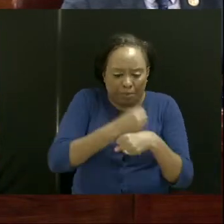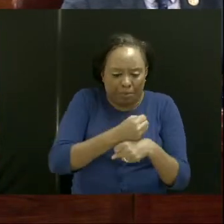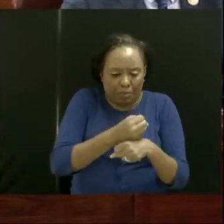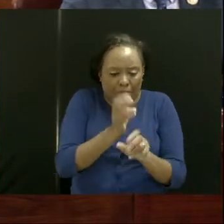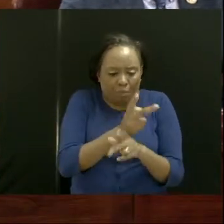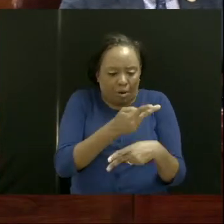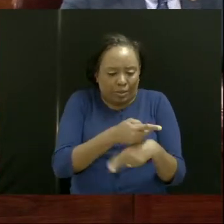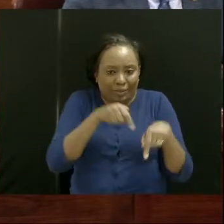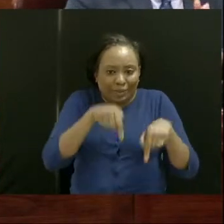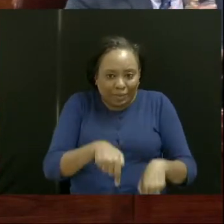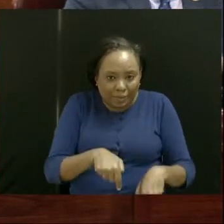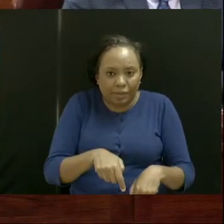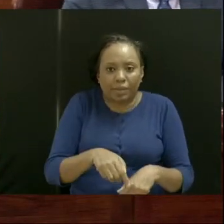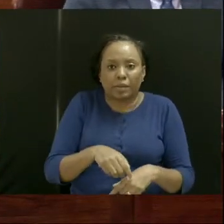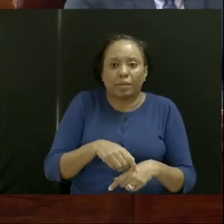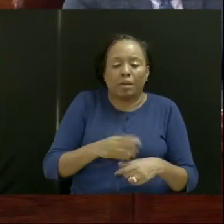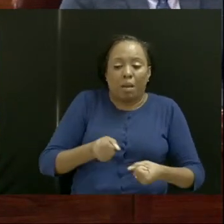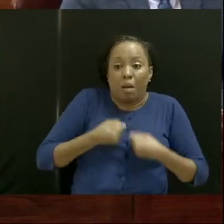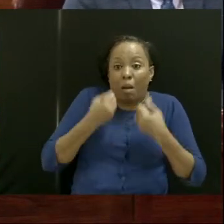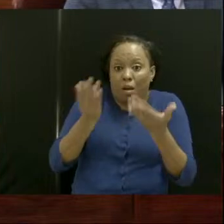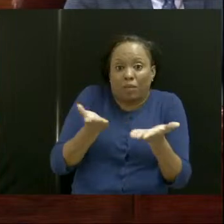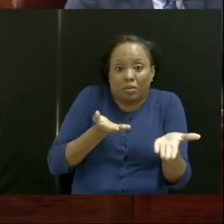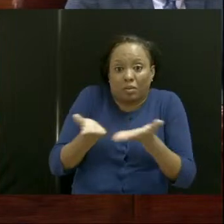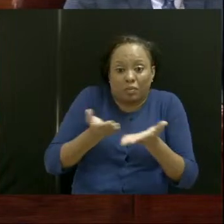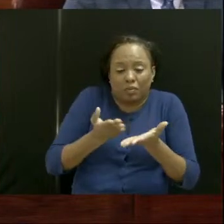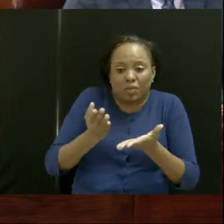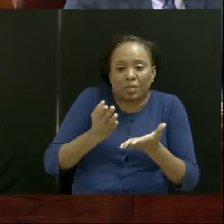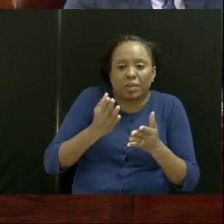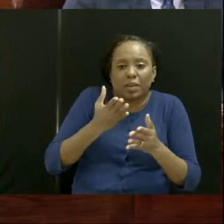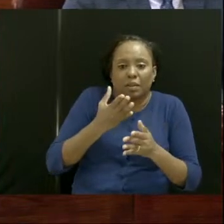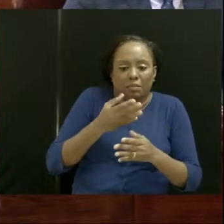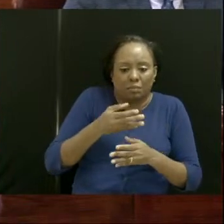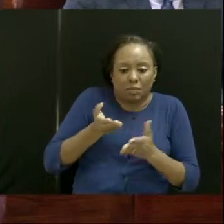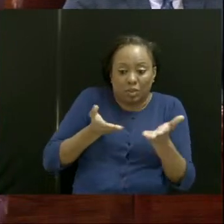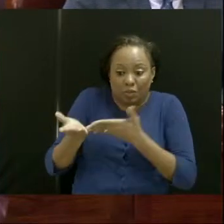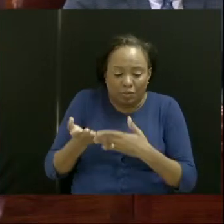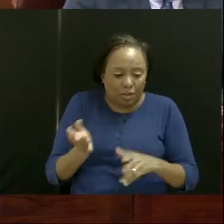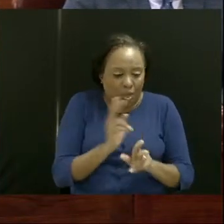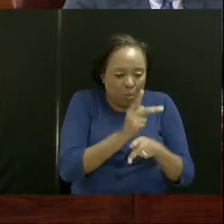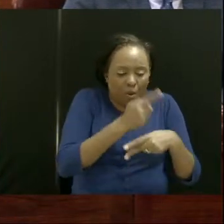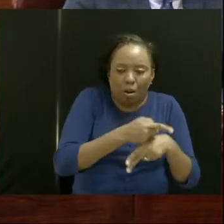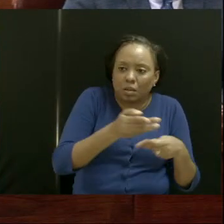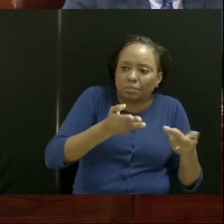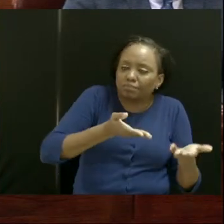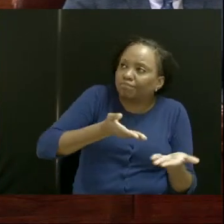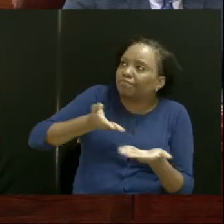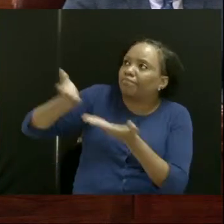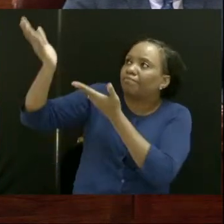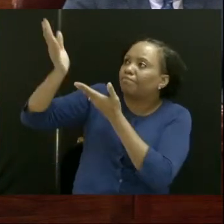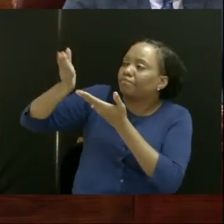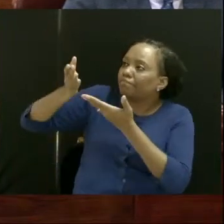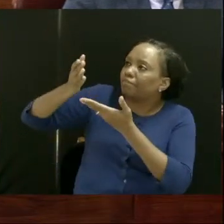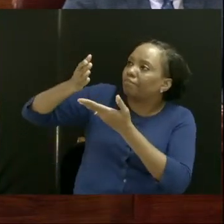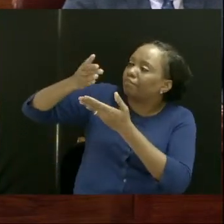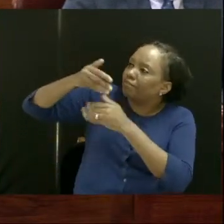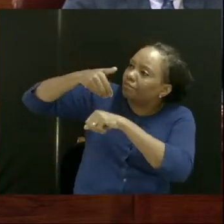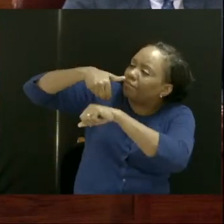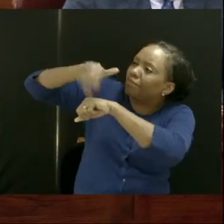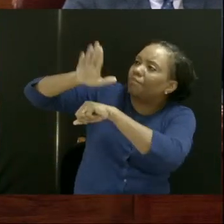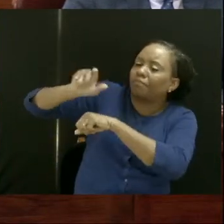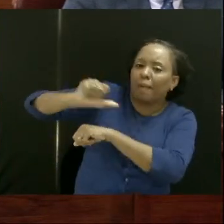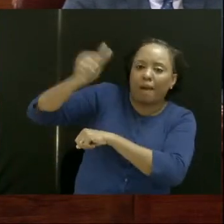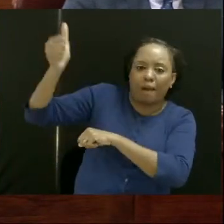services, encourage entrepreneurship and a spirit of industry among our very creative and talented minds.